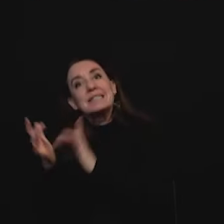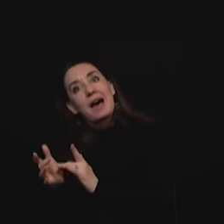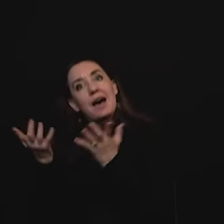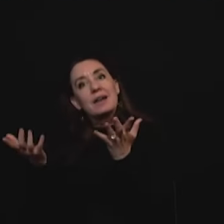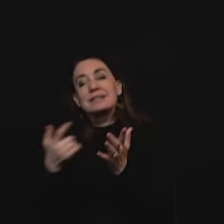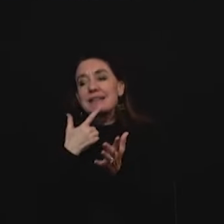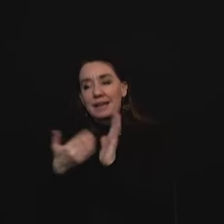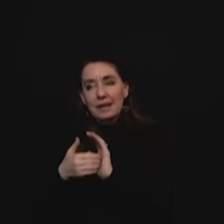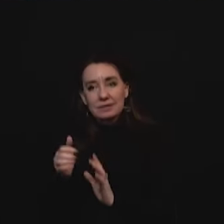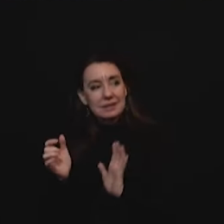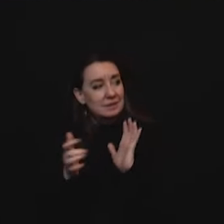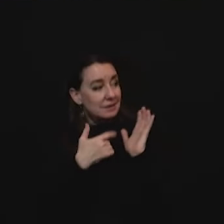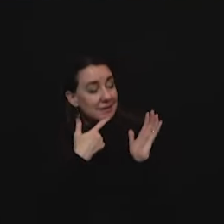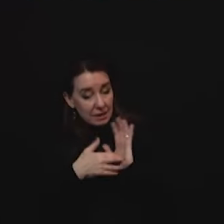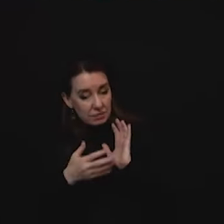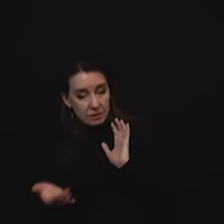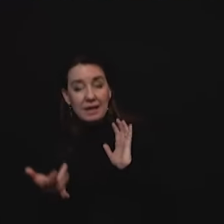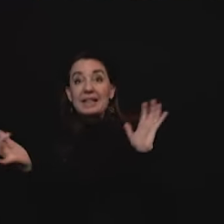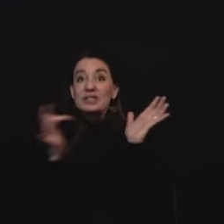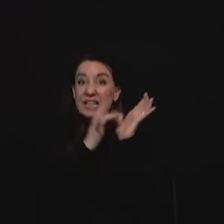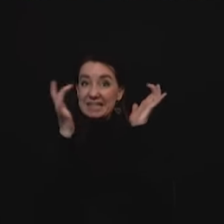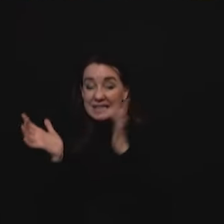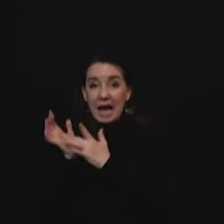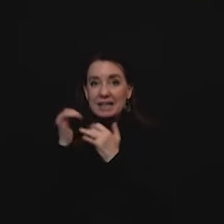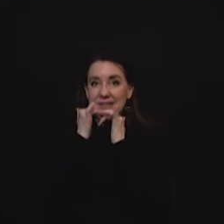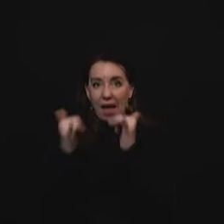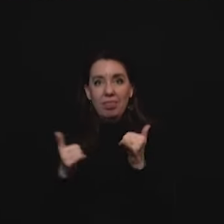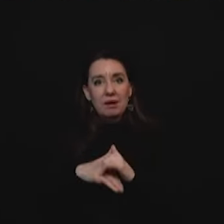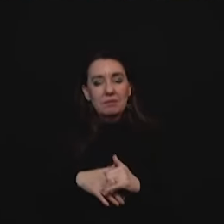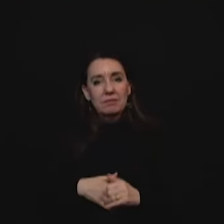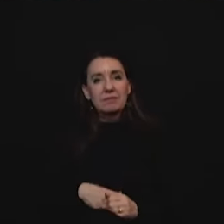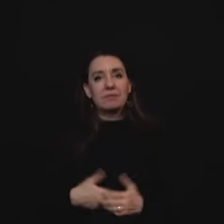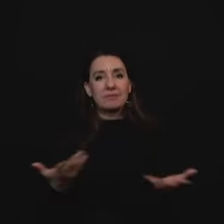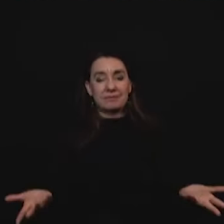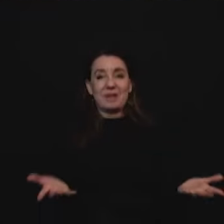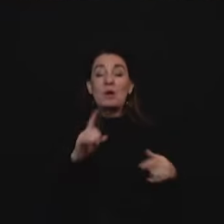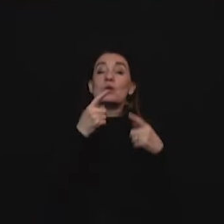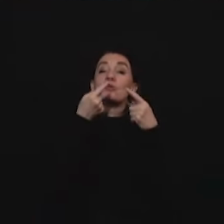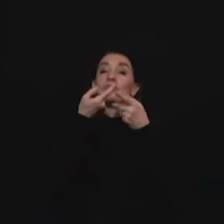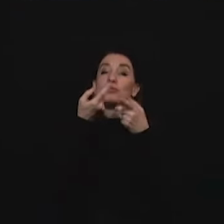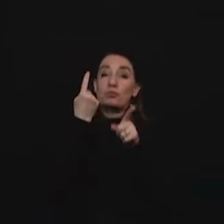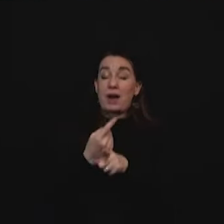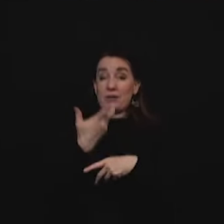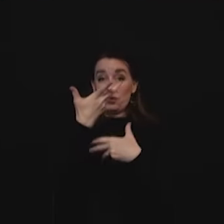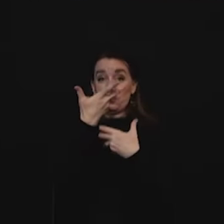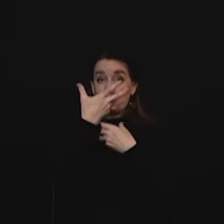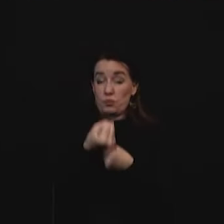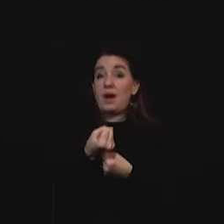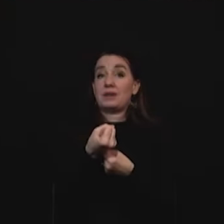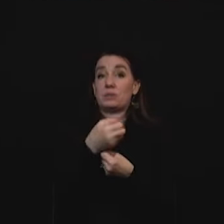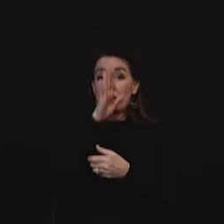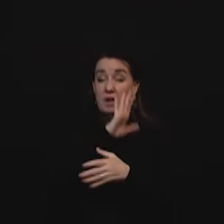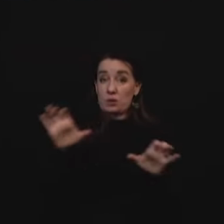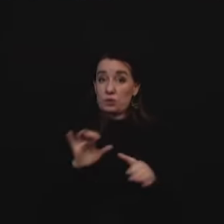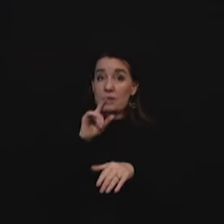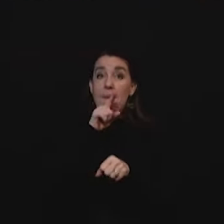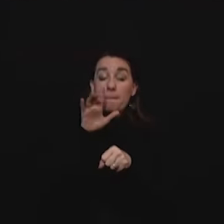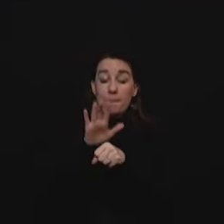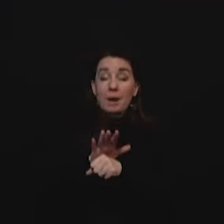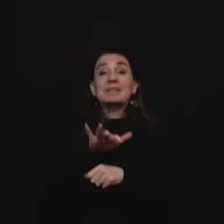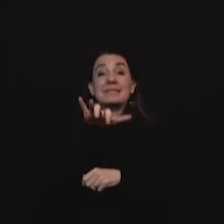Jesus. Say it again. Jesus. That's right. So when it comes to trusting in what God will do to fulfill his promises,